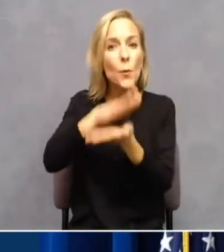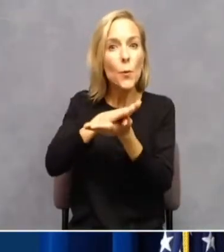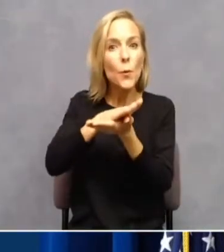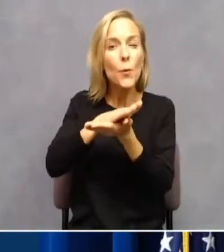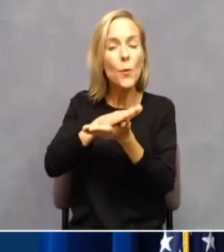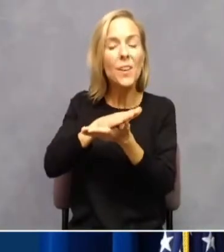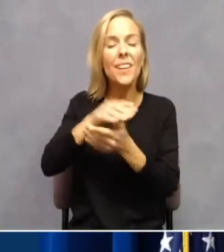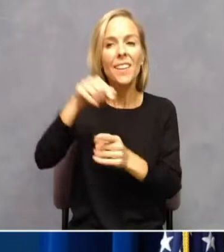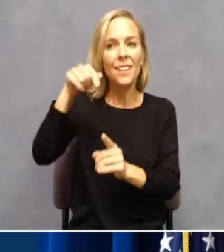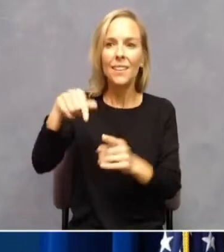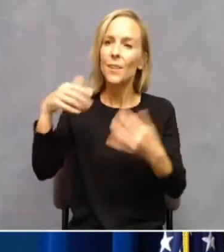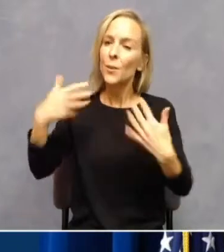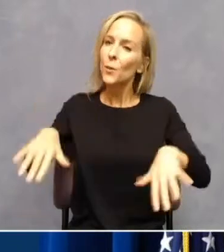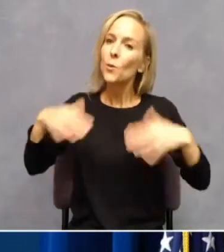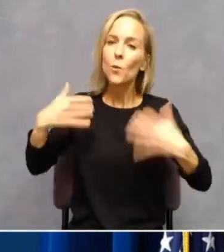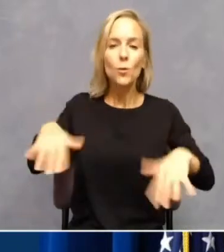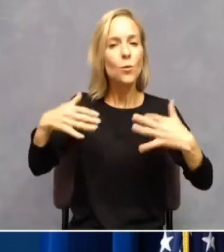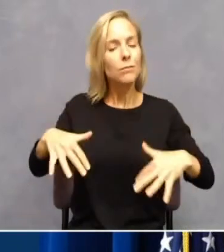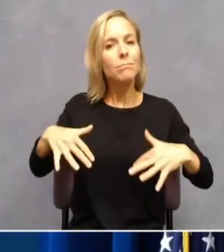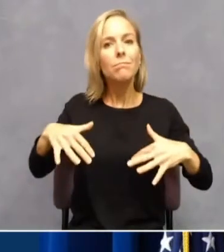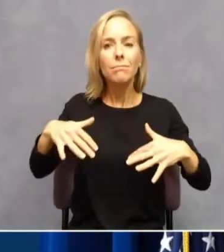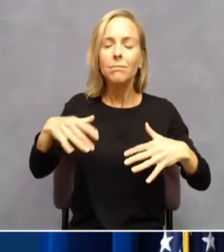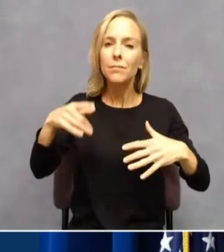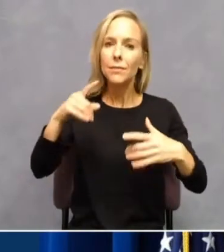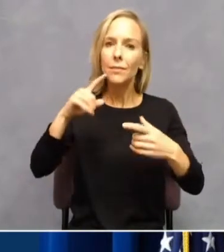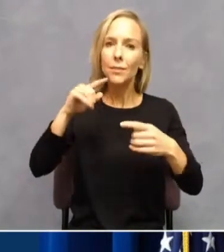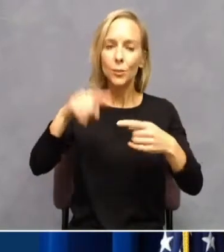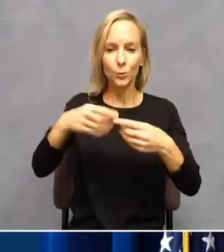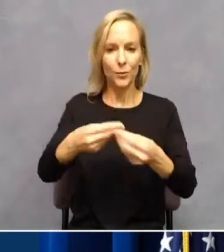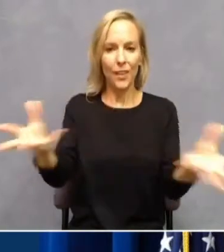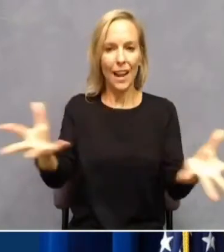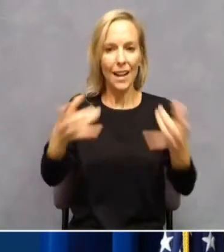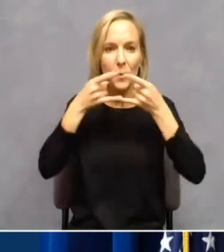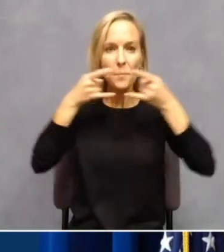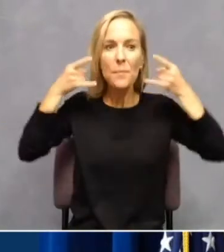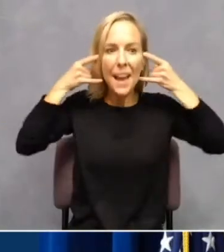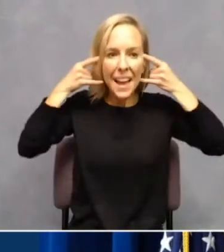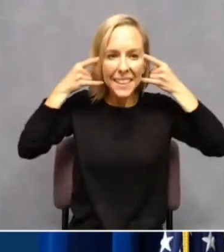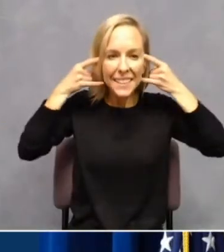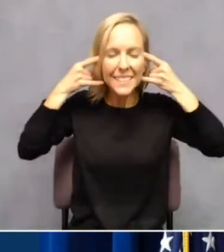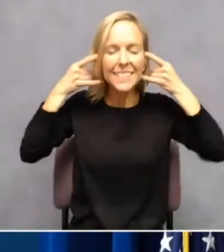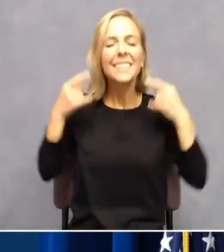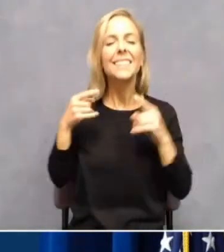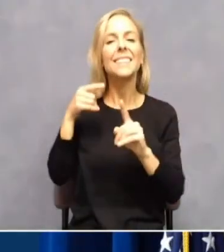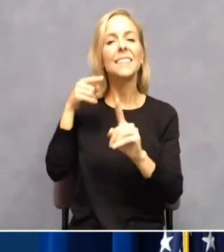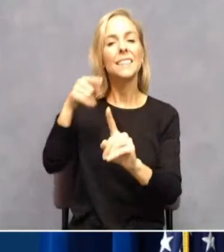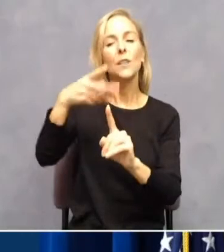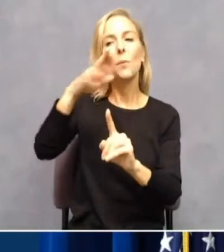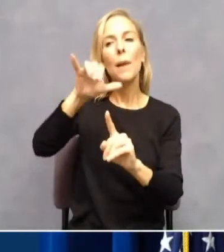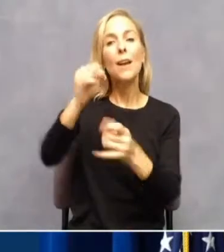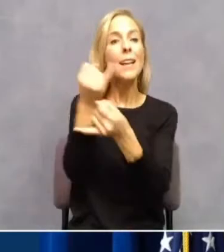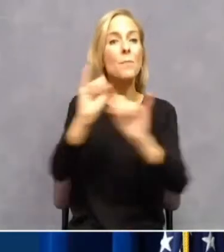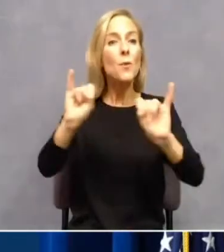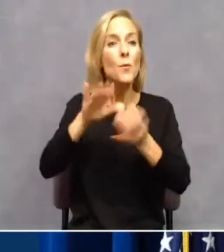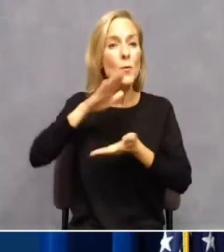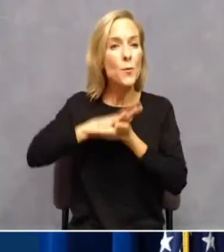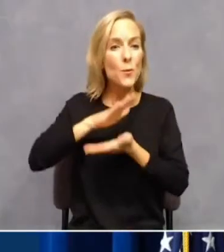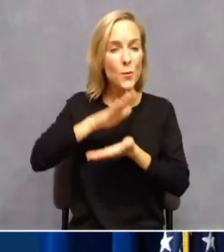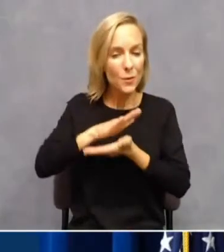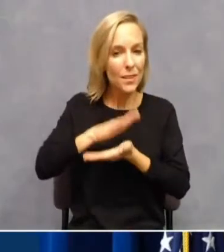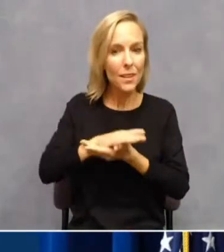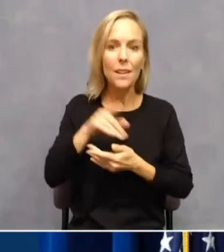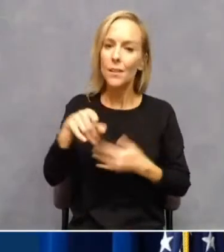for providing me this mask. Paris Independent Schools has a pretty neat set of values: